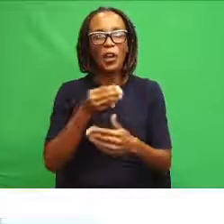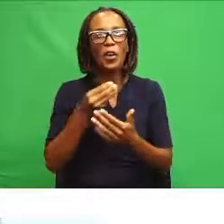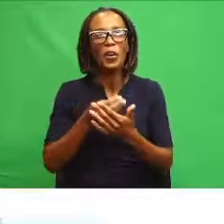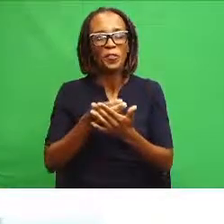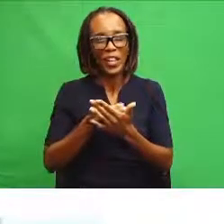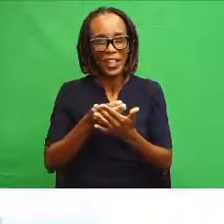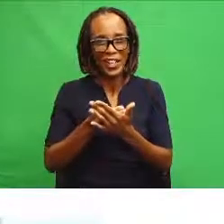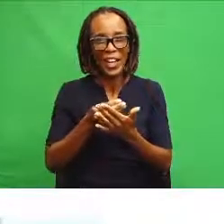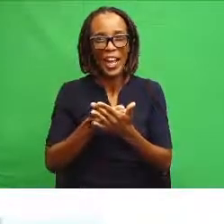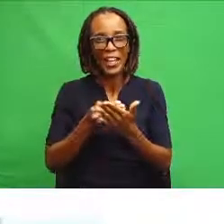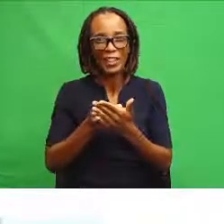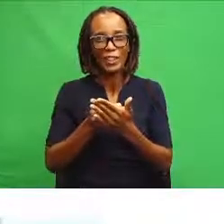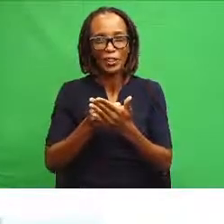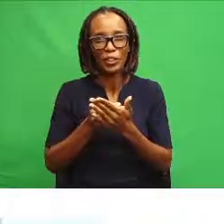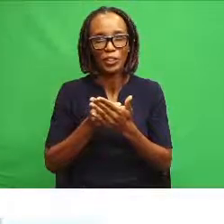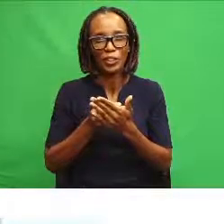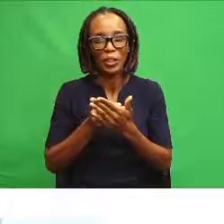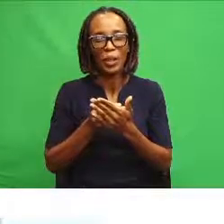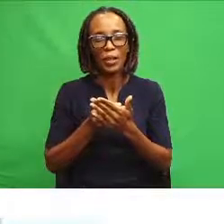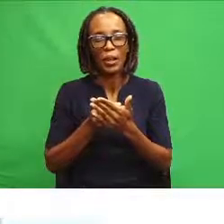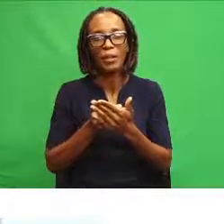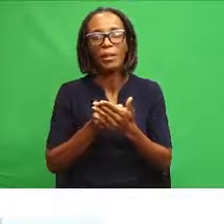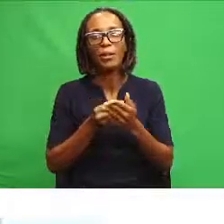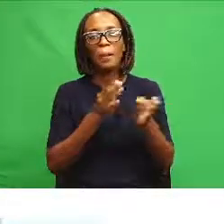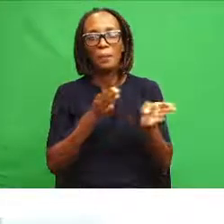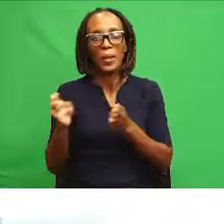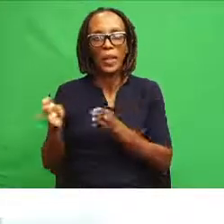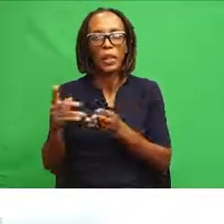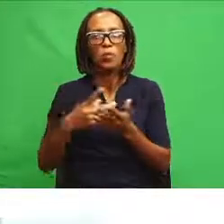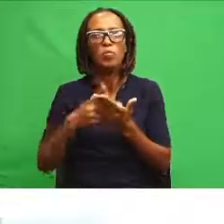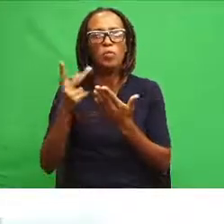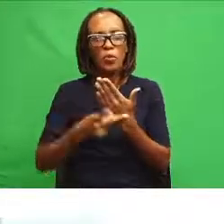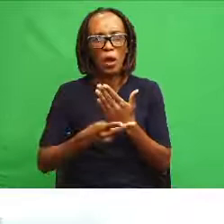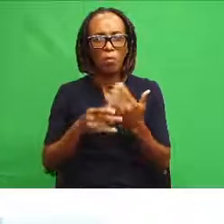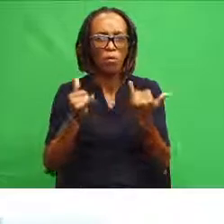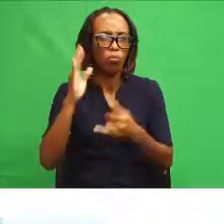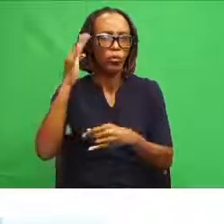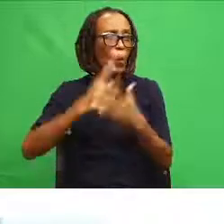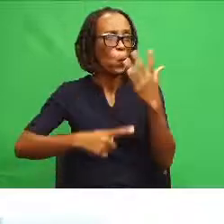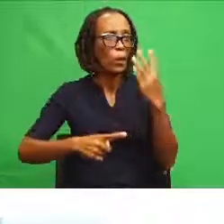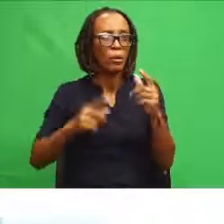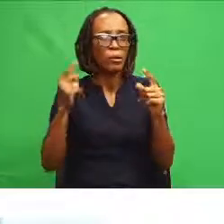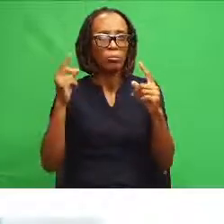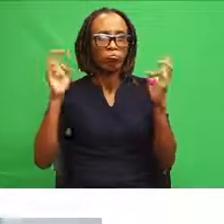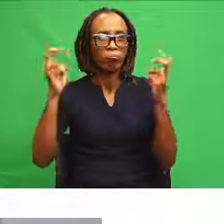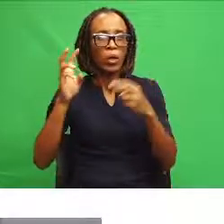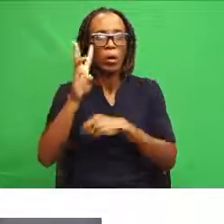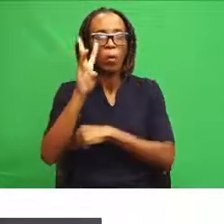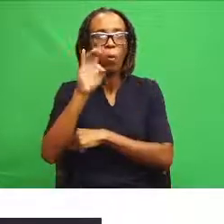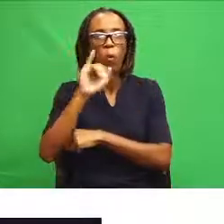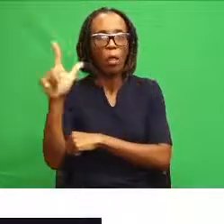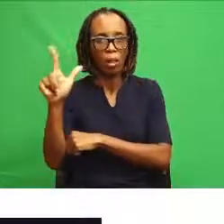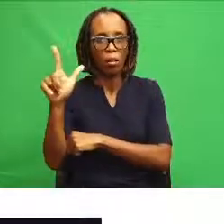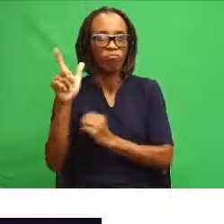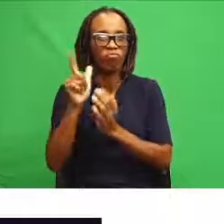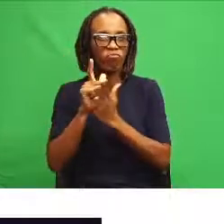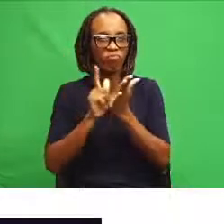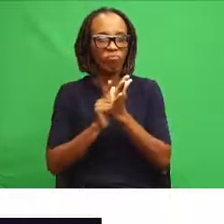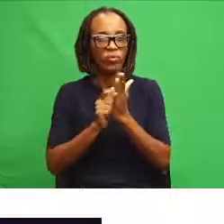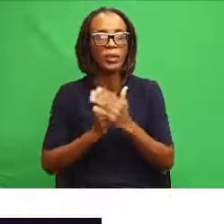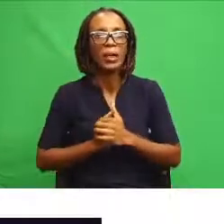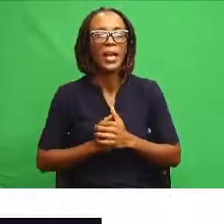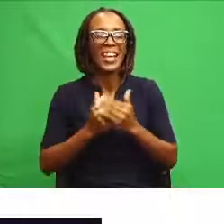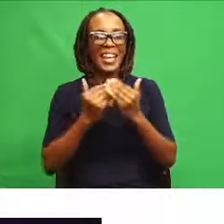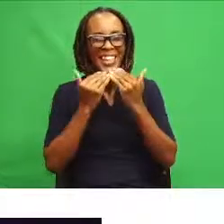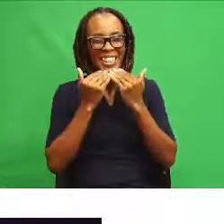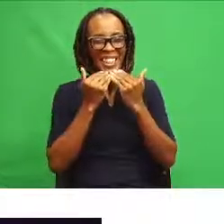this morning to talk about wills. Mr. Thomas. Thank you, Nicole. And a great